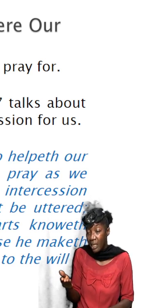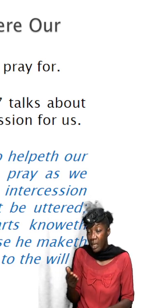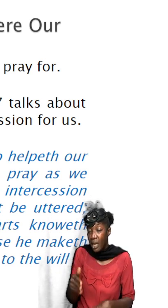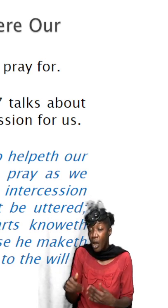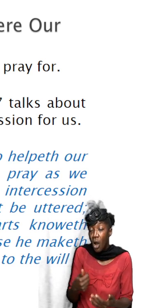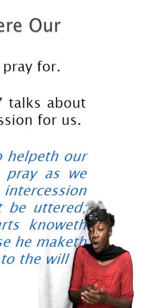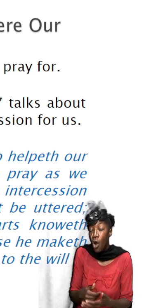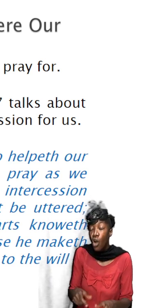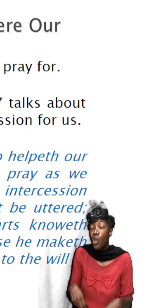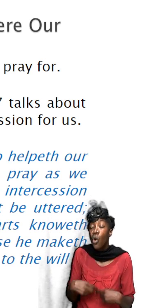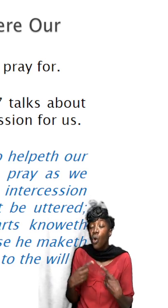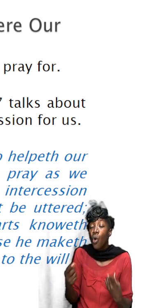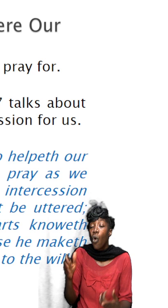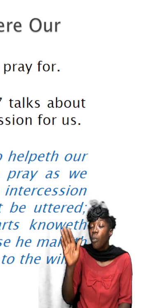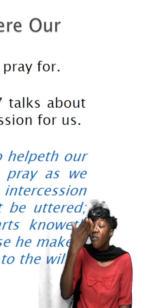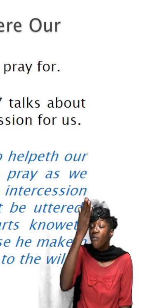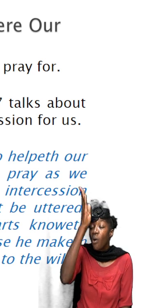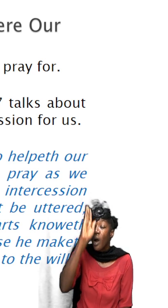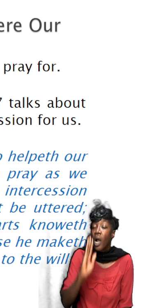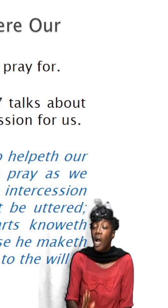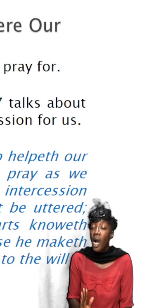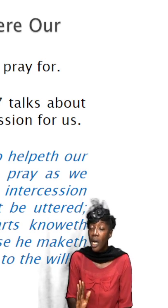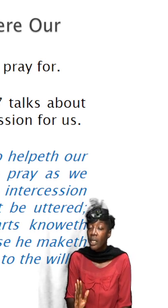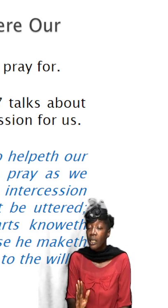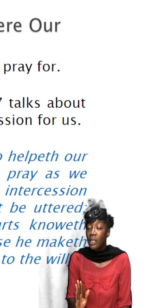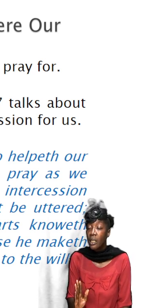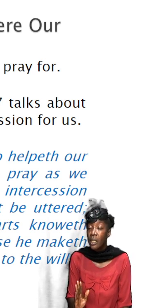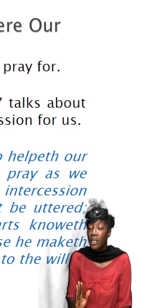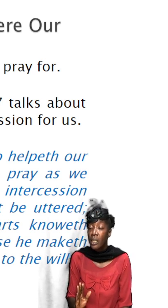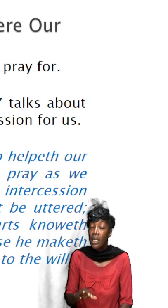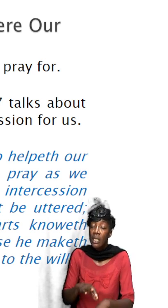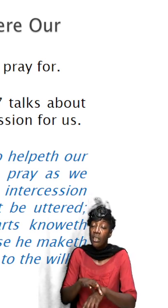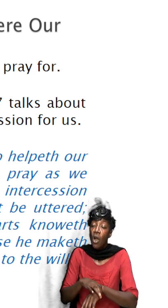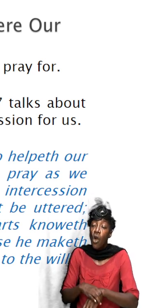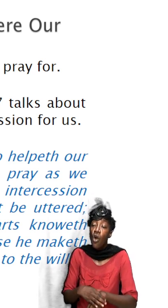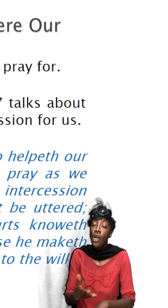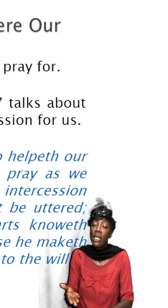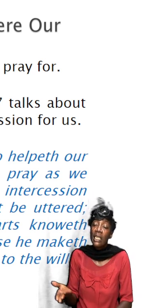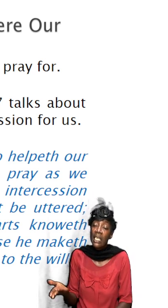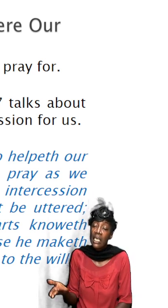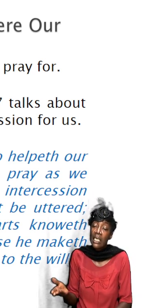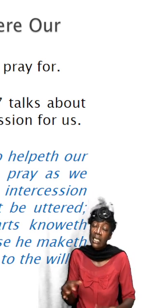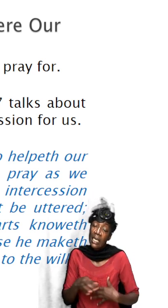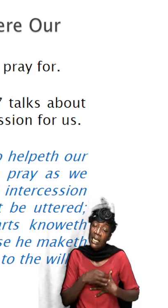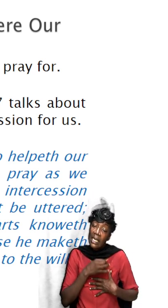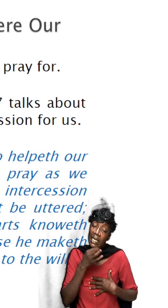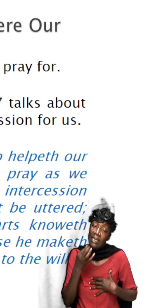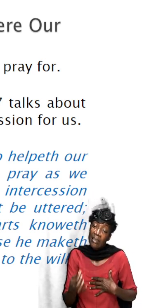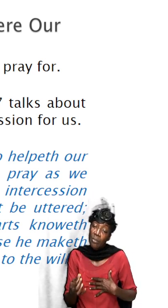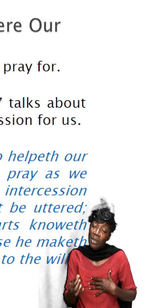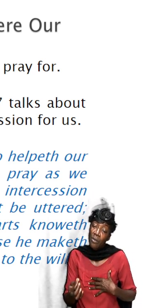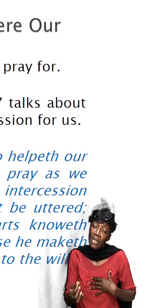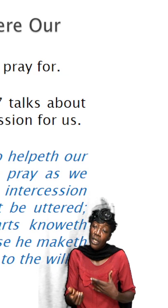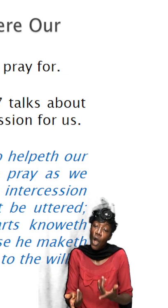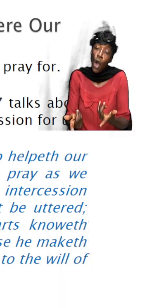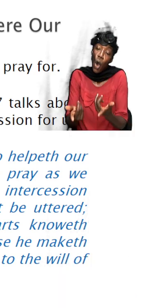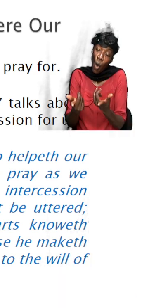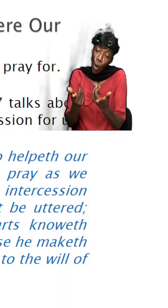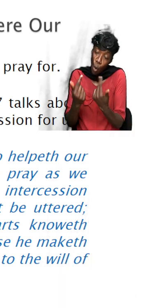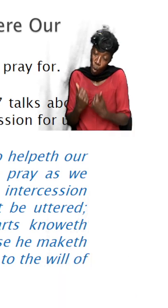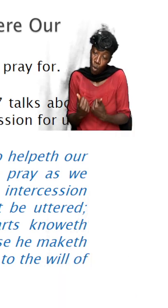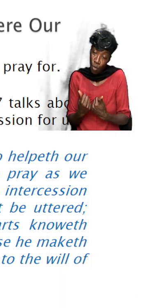that you go before God with is the earthly things. The Spirit now have to intervene.